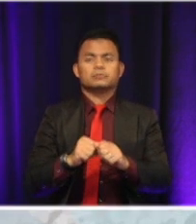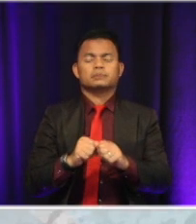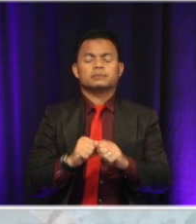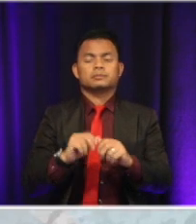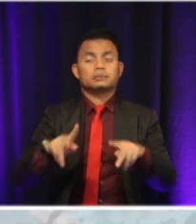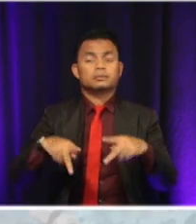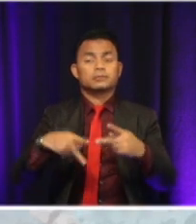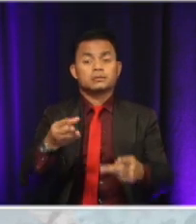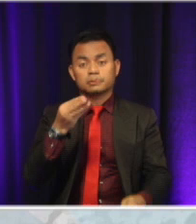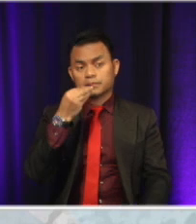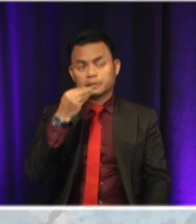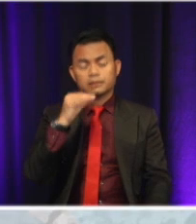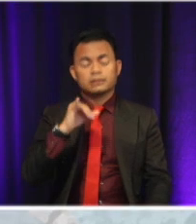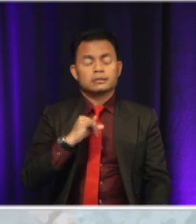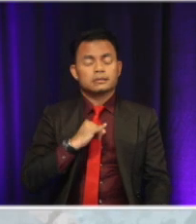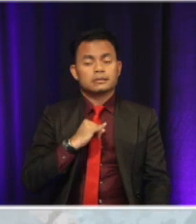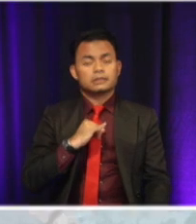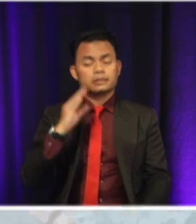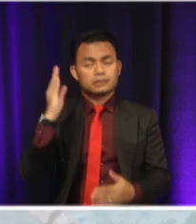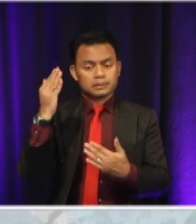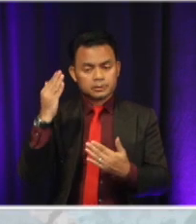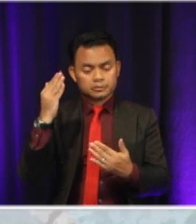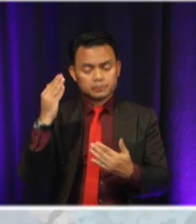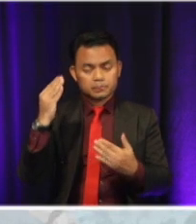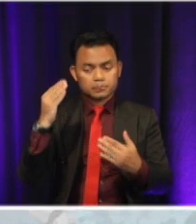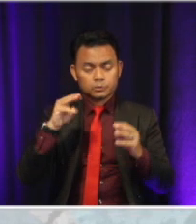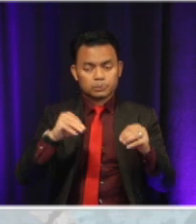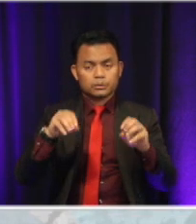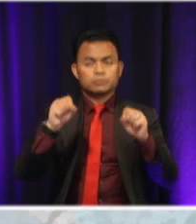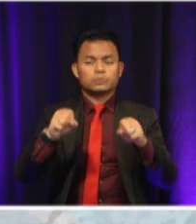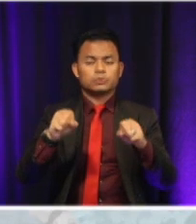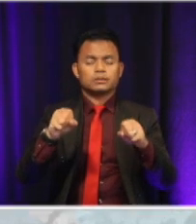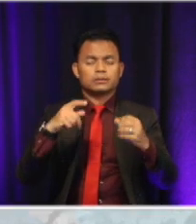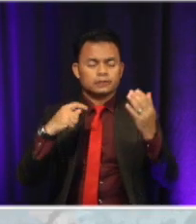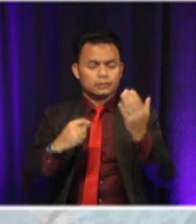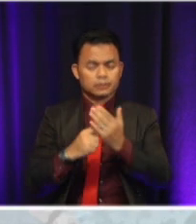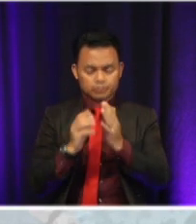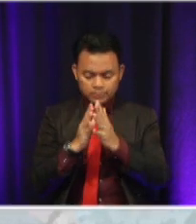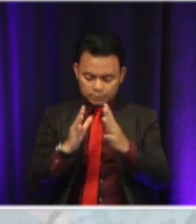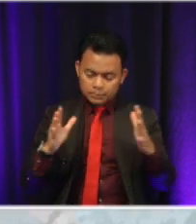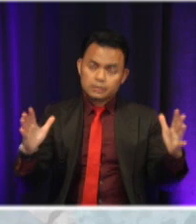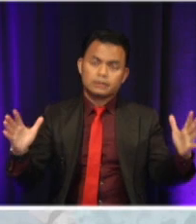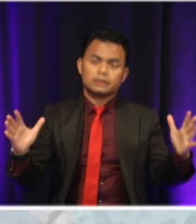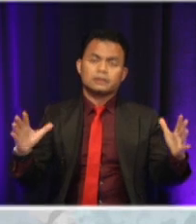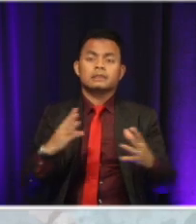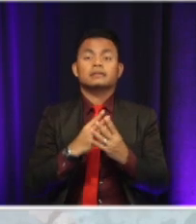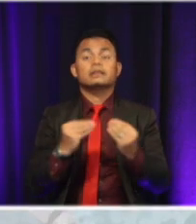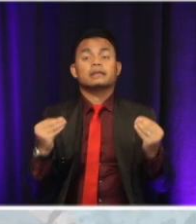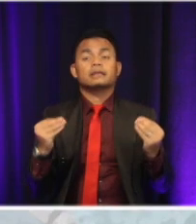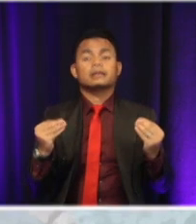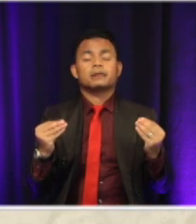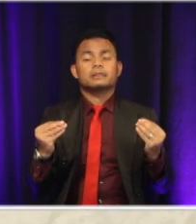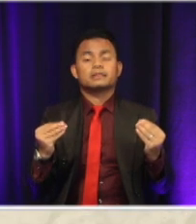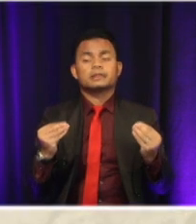this outline, expand on the 3 points, and finish my essay. All right? For a